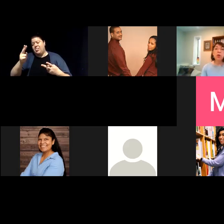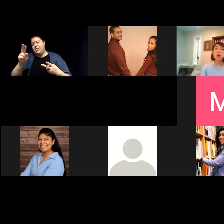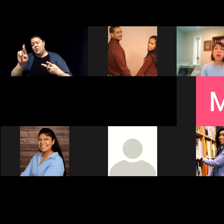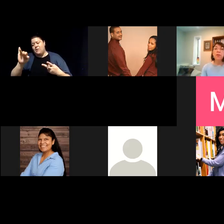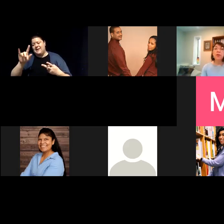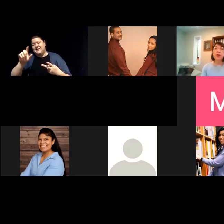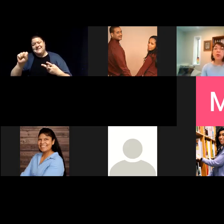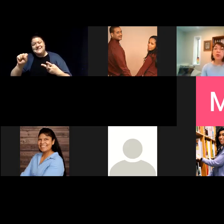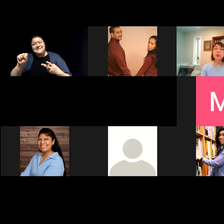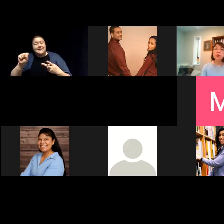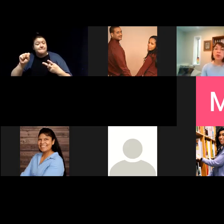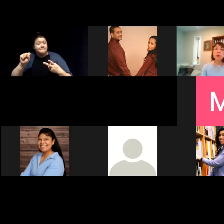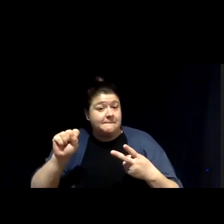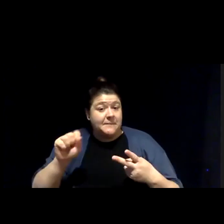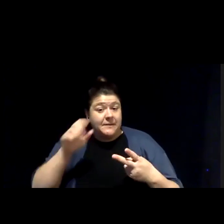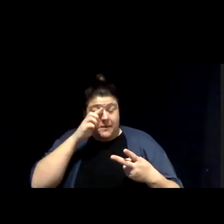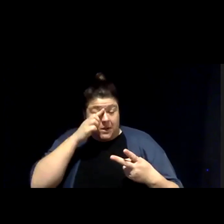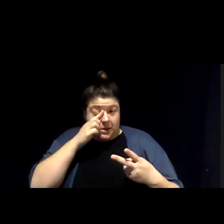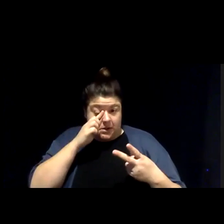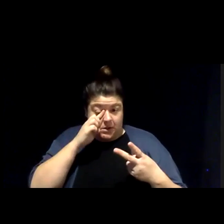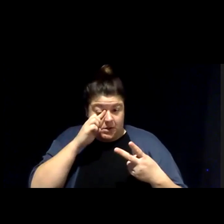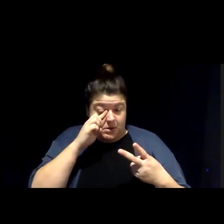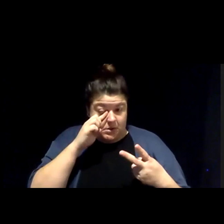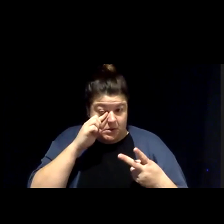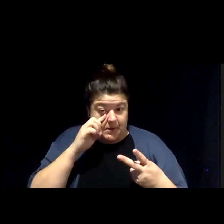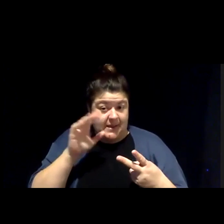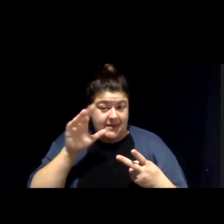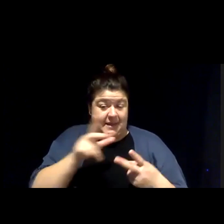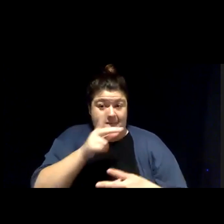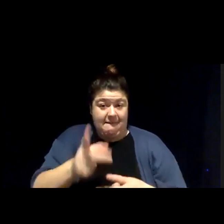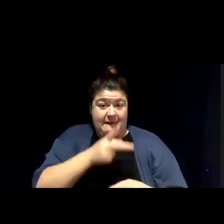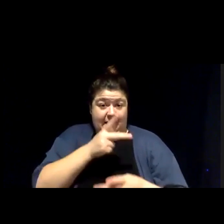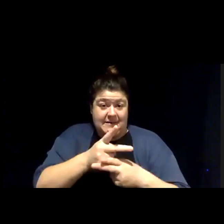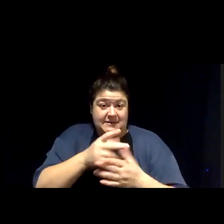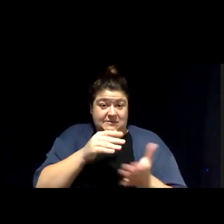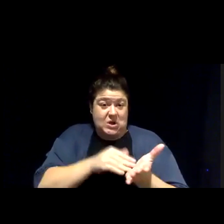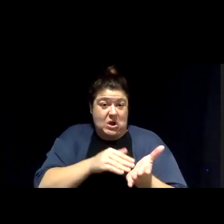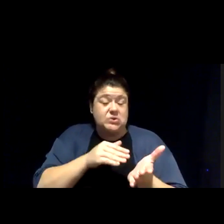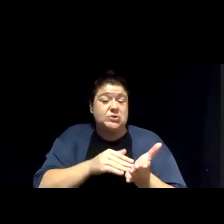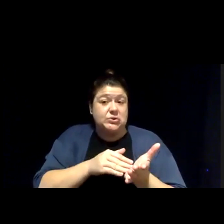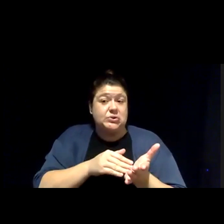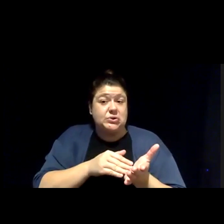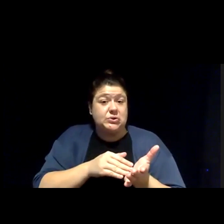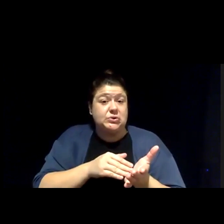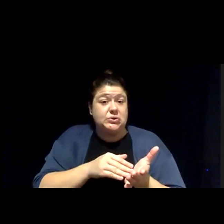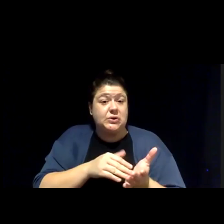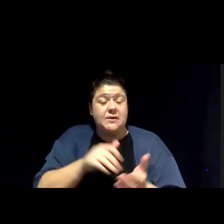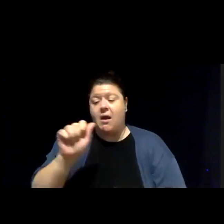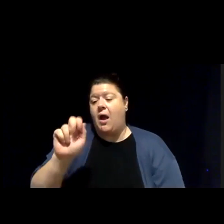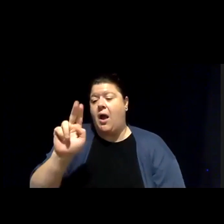And so though there's a type of doctor that treats those autoimmune diseases, and that is